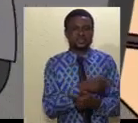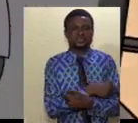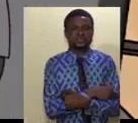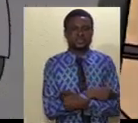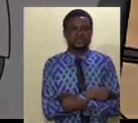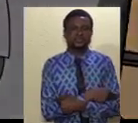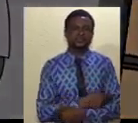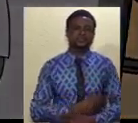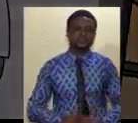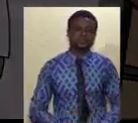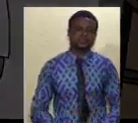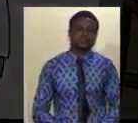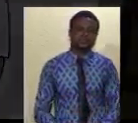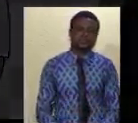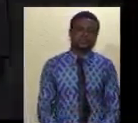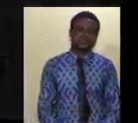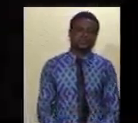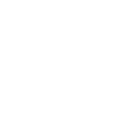is being followed up.